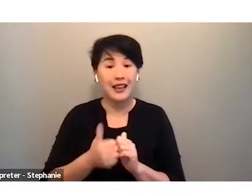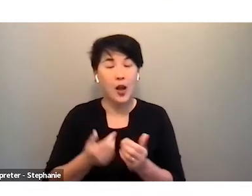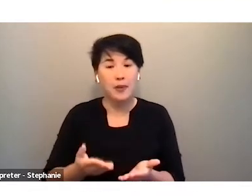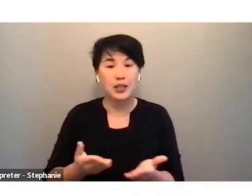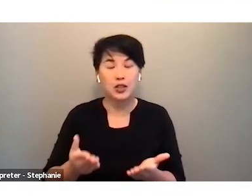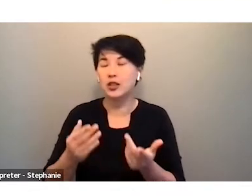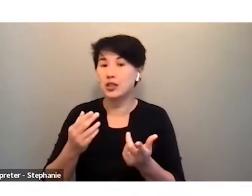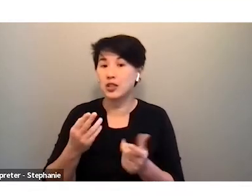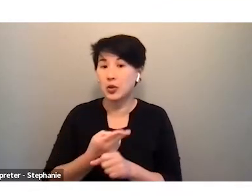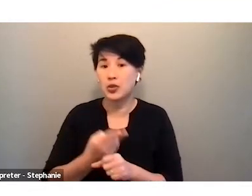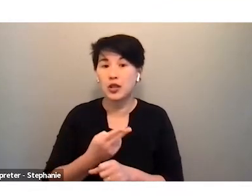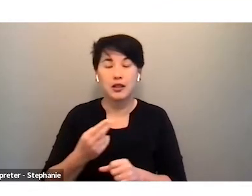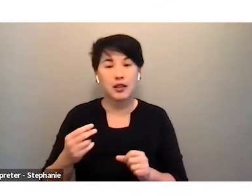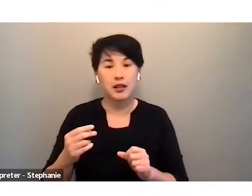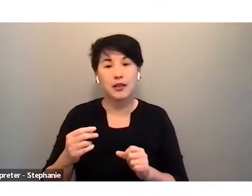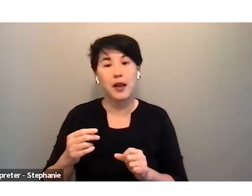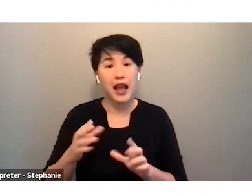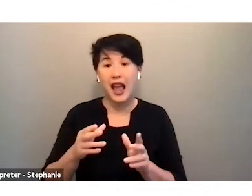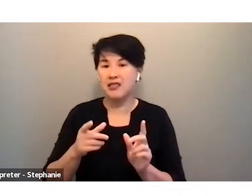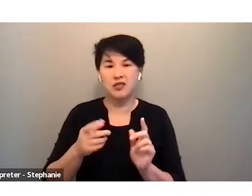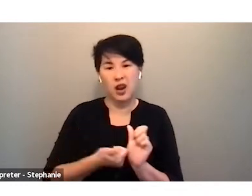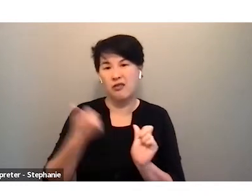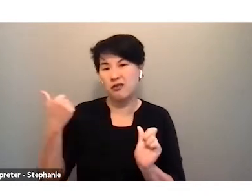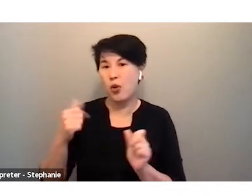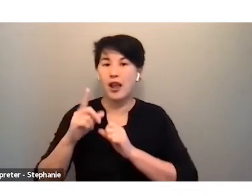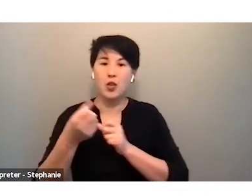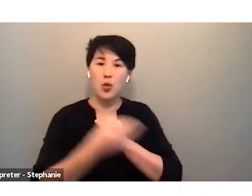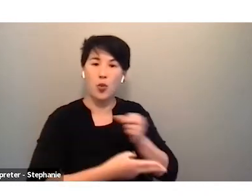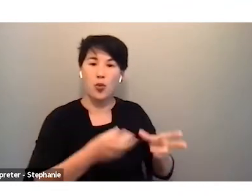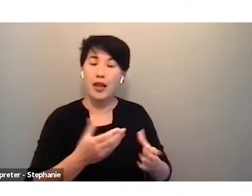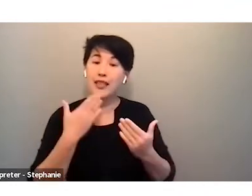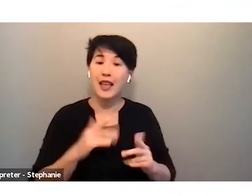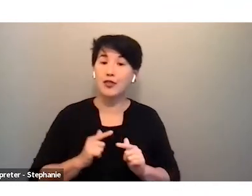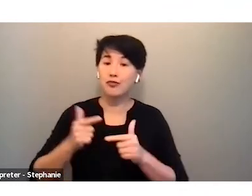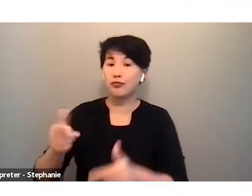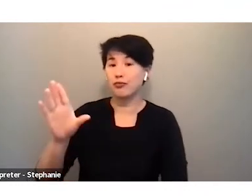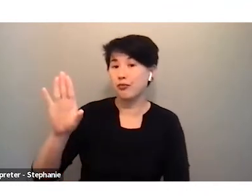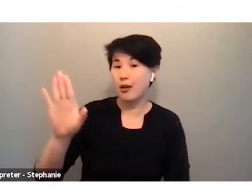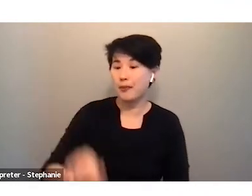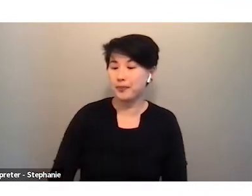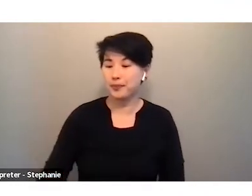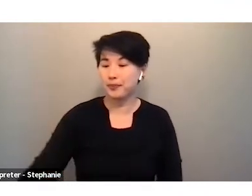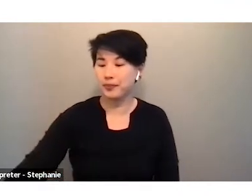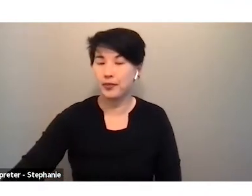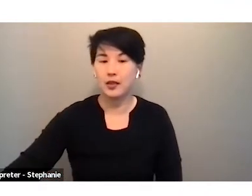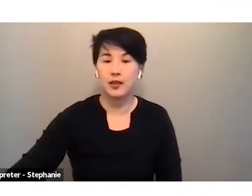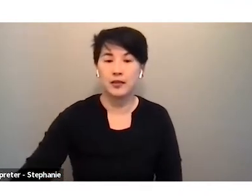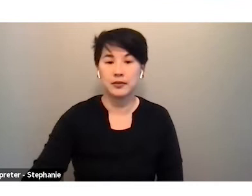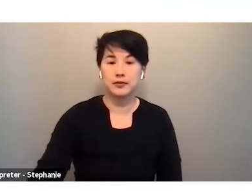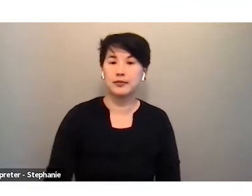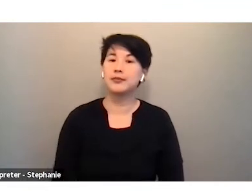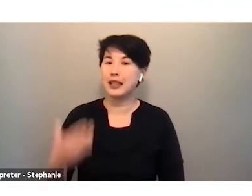it reused and away from the landfill. Thank you, and back to you, Bob. Yeah, so I just want to thank Tia